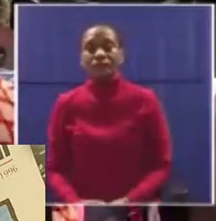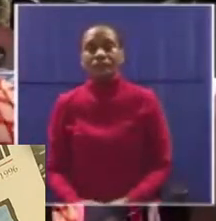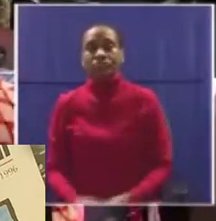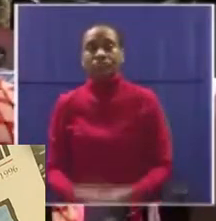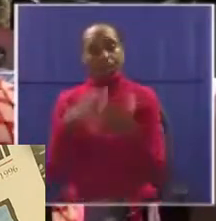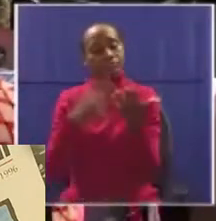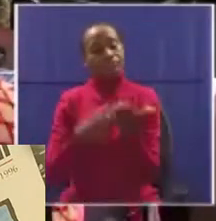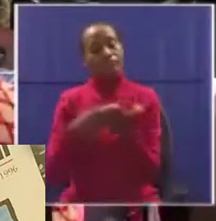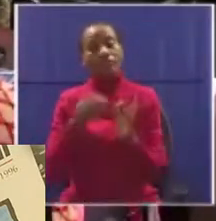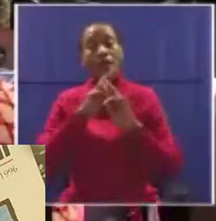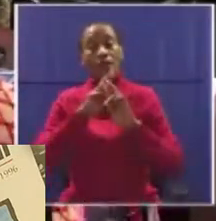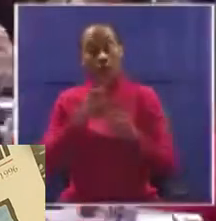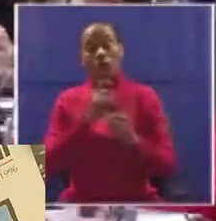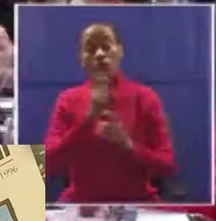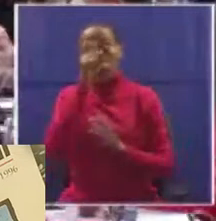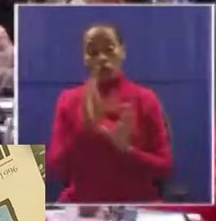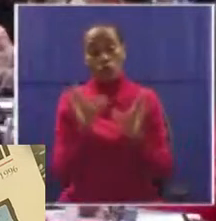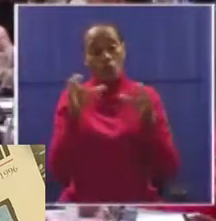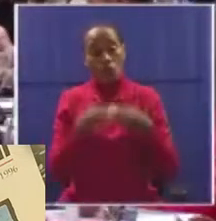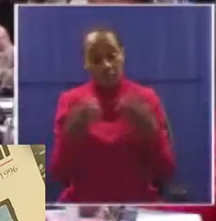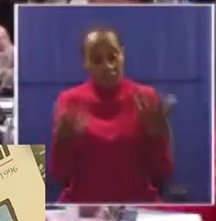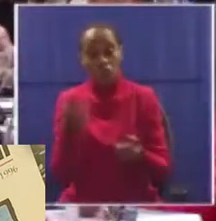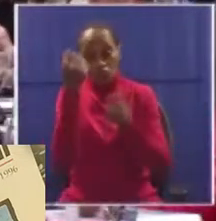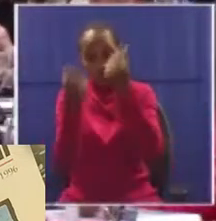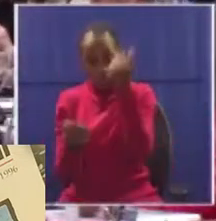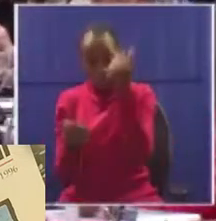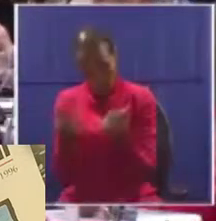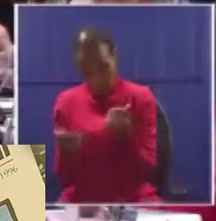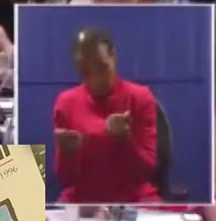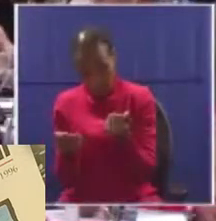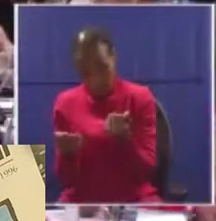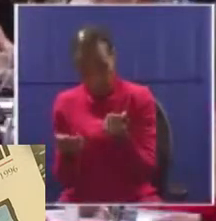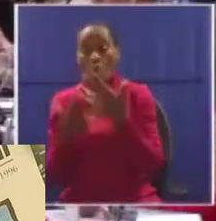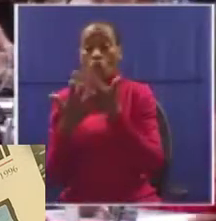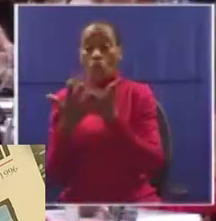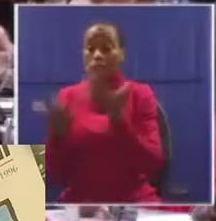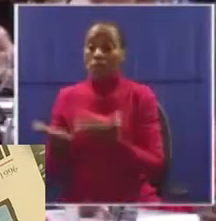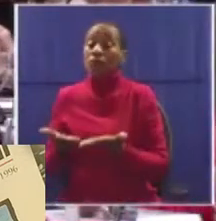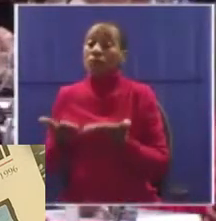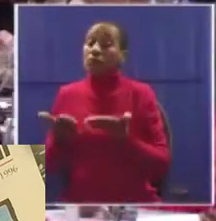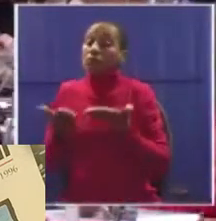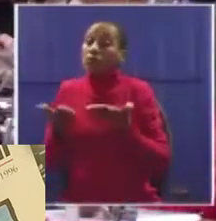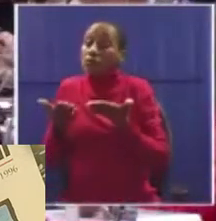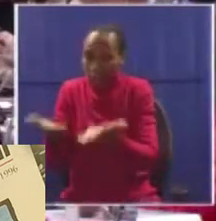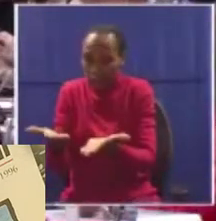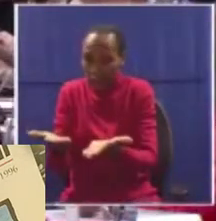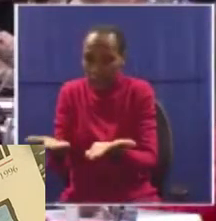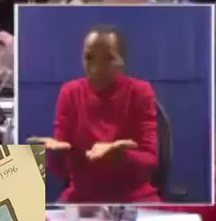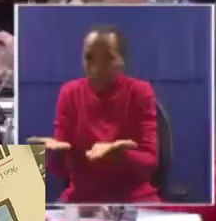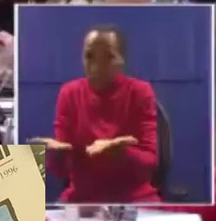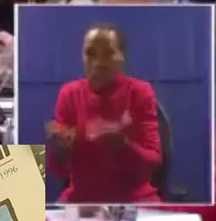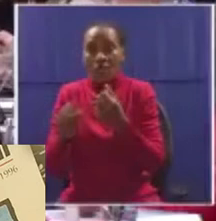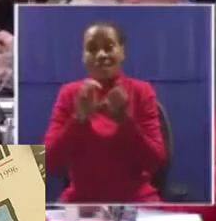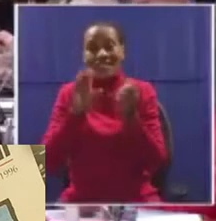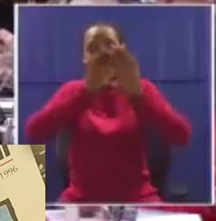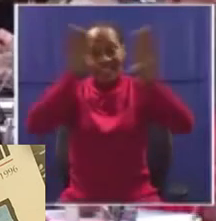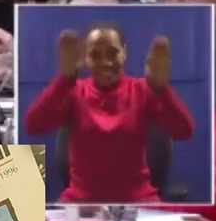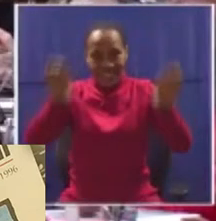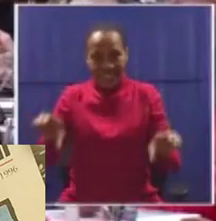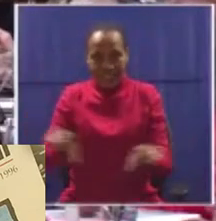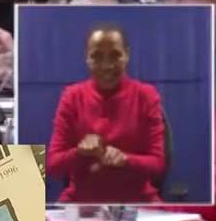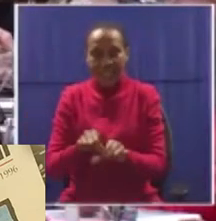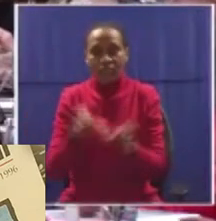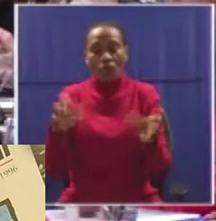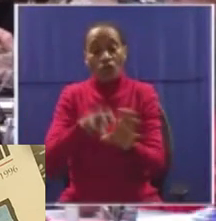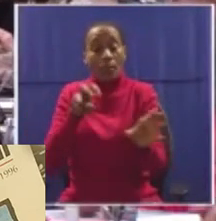consideration of report of portfolio Committee of Justice and Correctional Services on certificate of